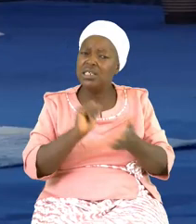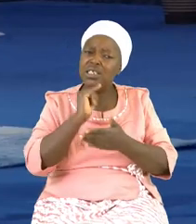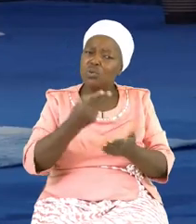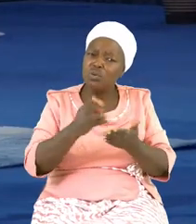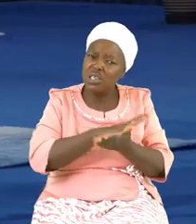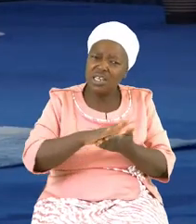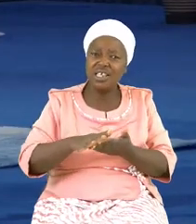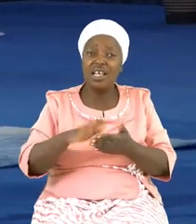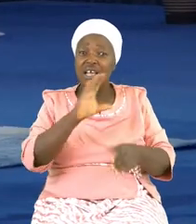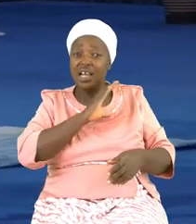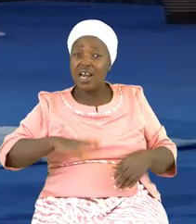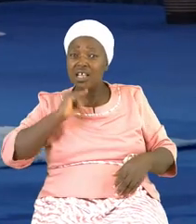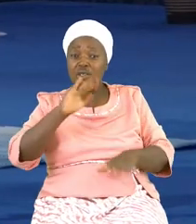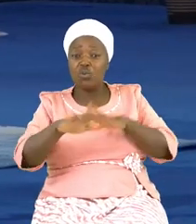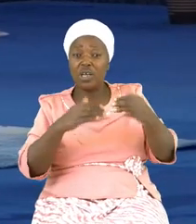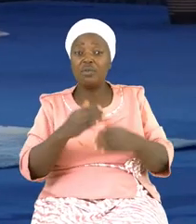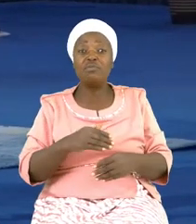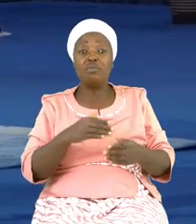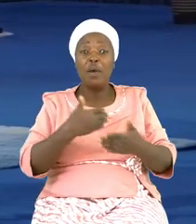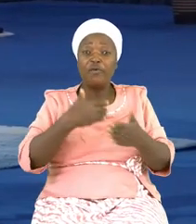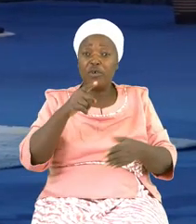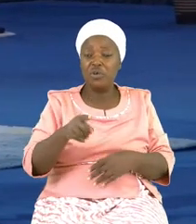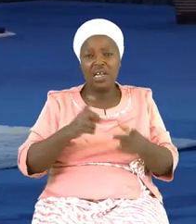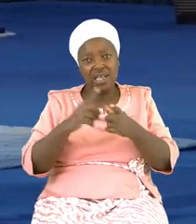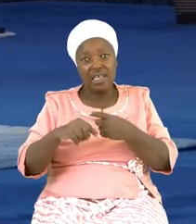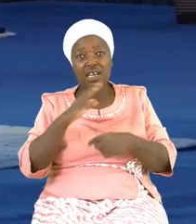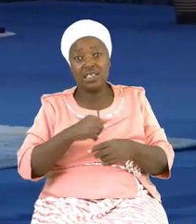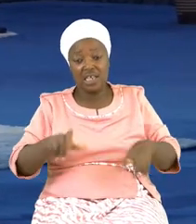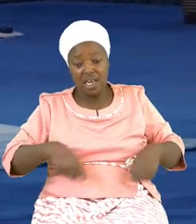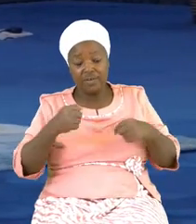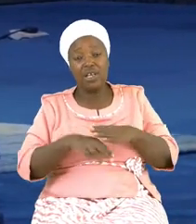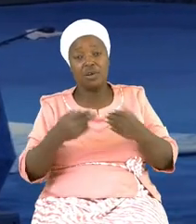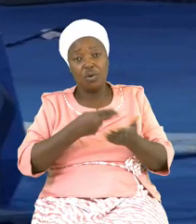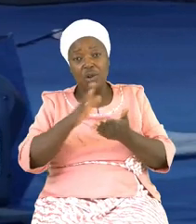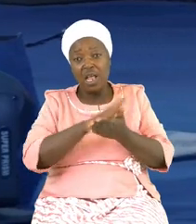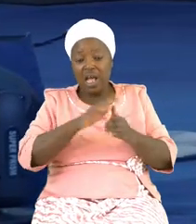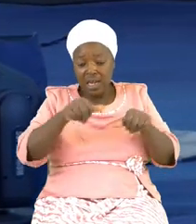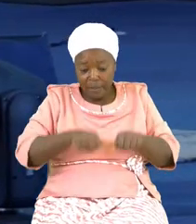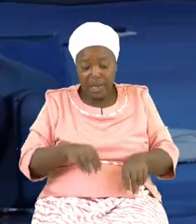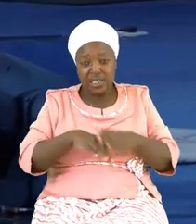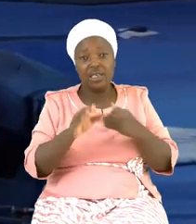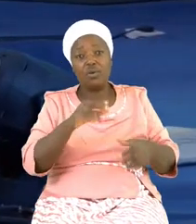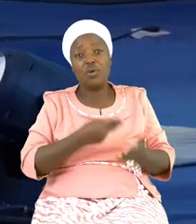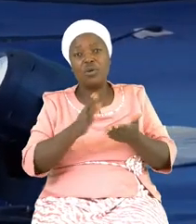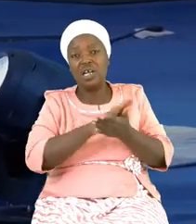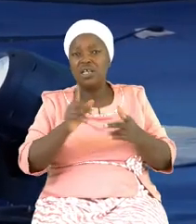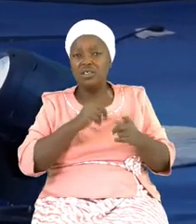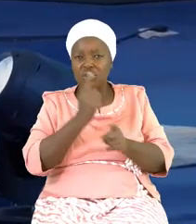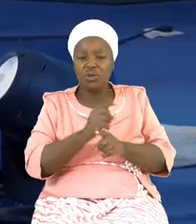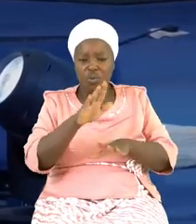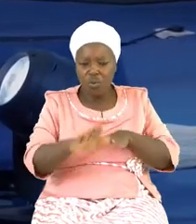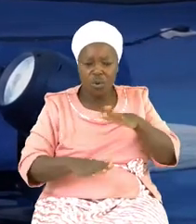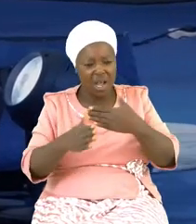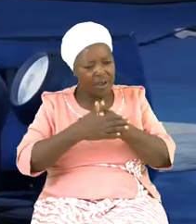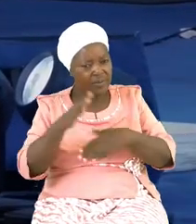walking in front of you, and he lives in holiness, and he abides in holiness. And then you just walk after him and put your